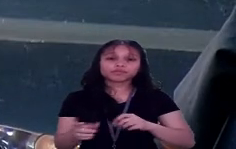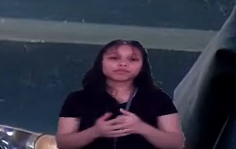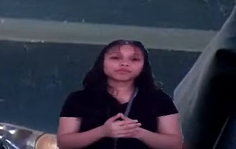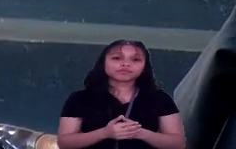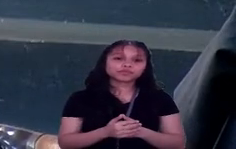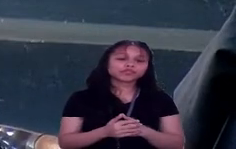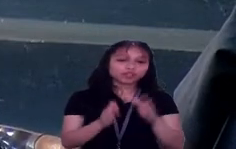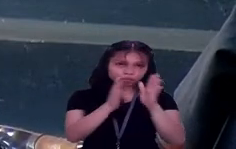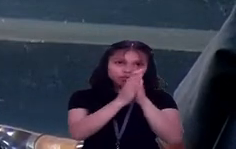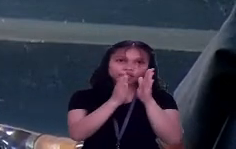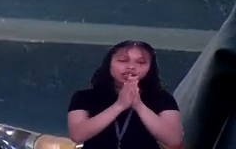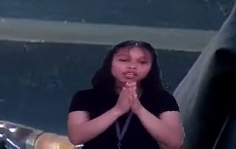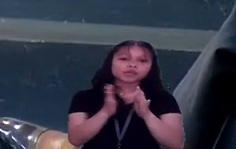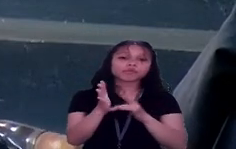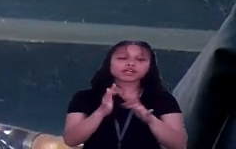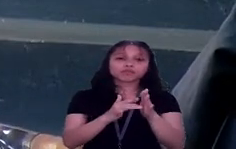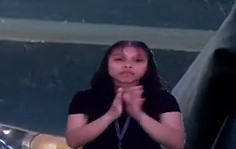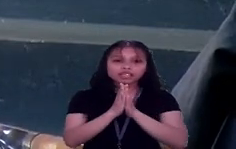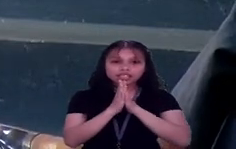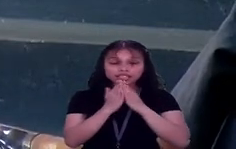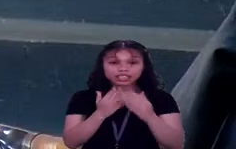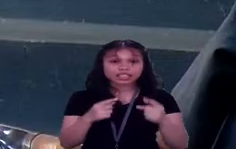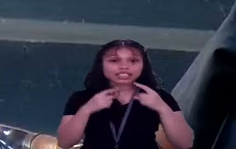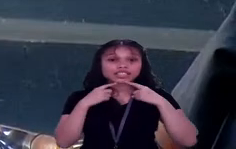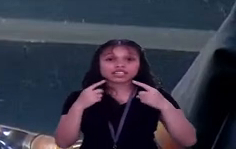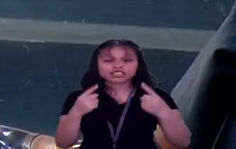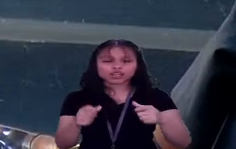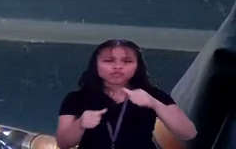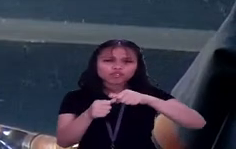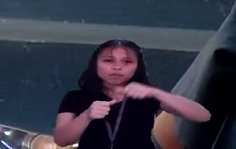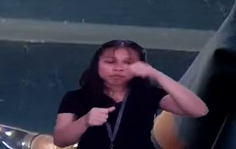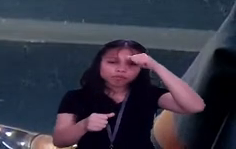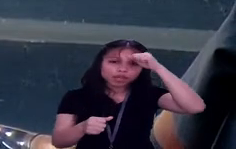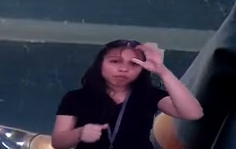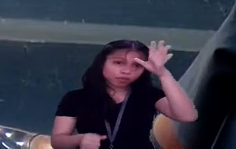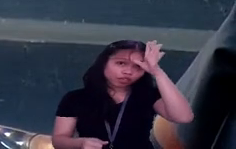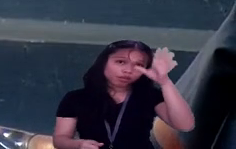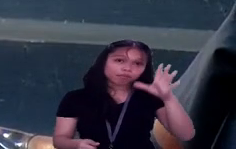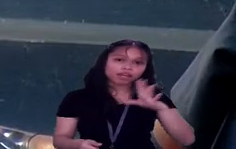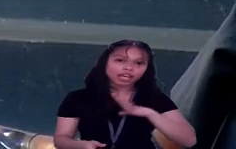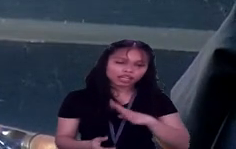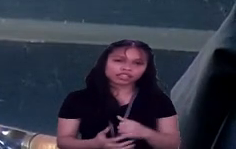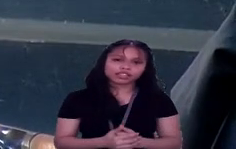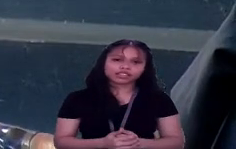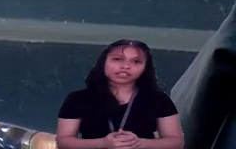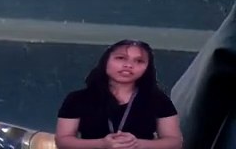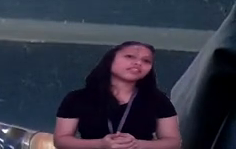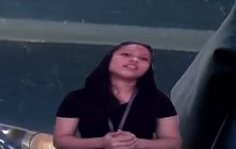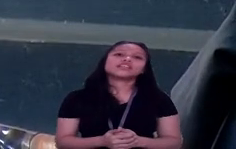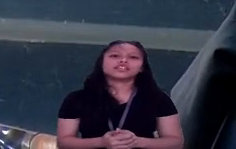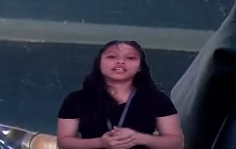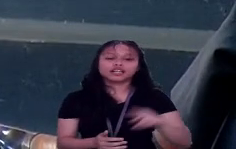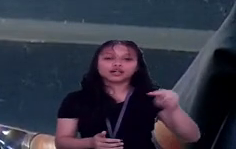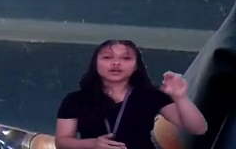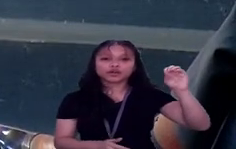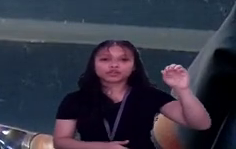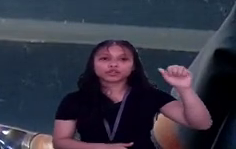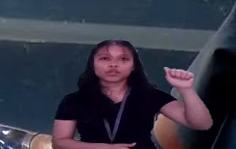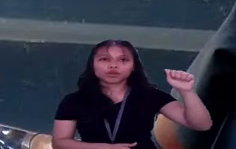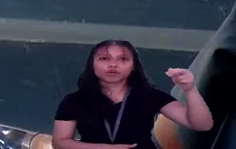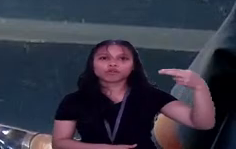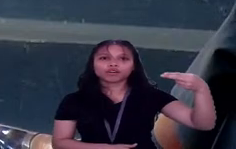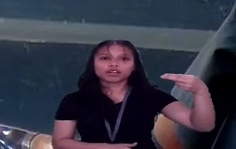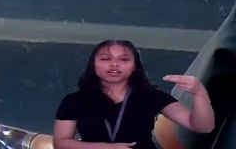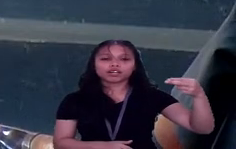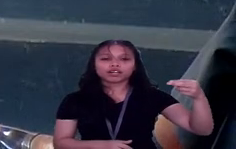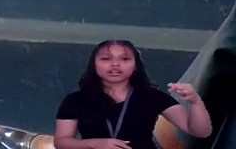Don't forget, Ezekiel 22:30. Remember the man, M-A-N, missionary to Australia, Noah Mendoza. Partner with us and